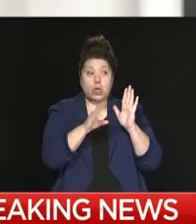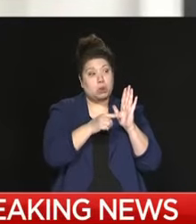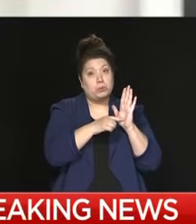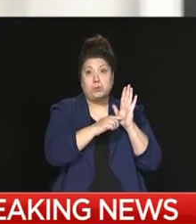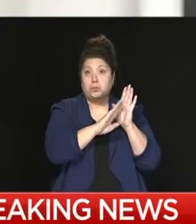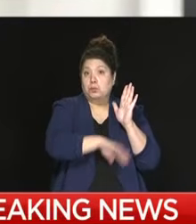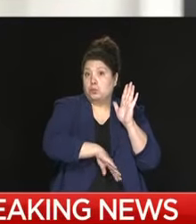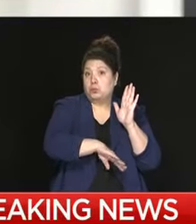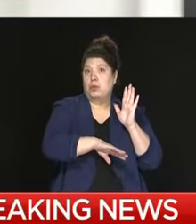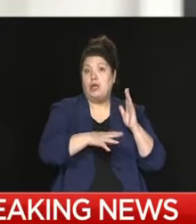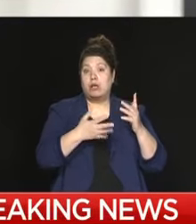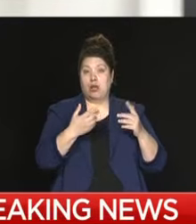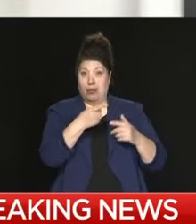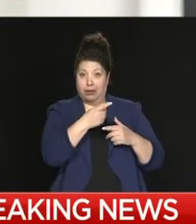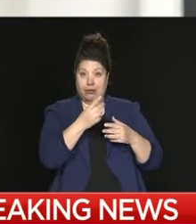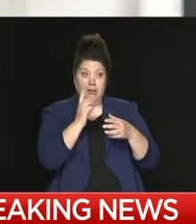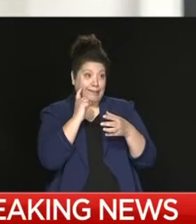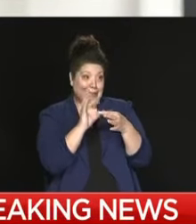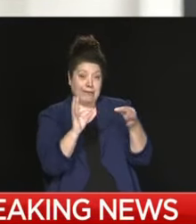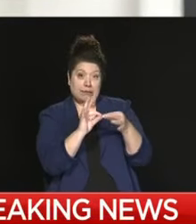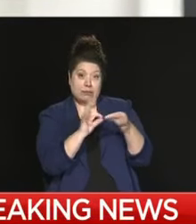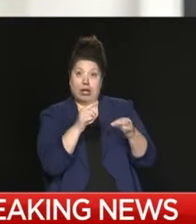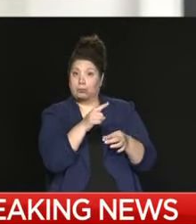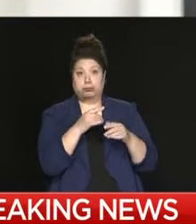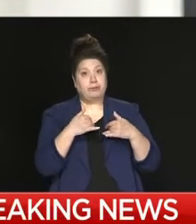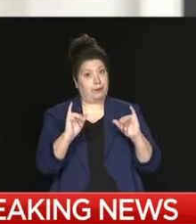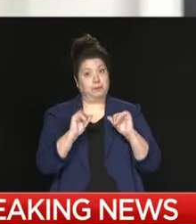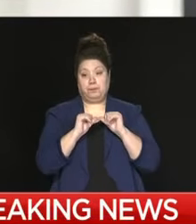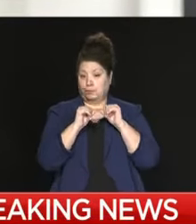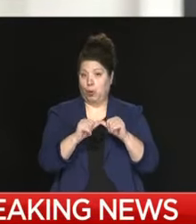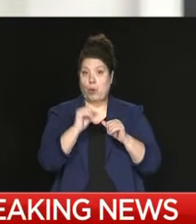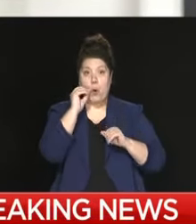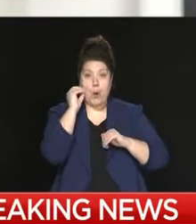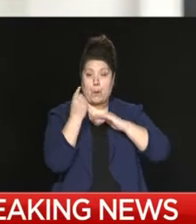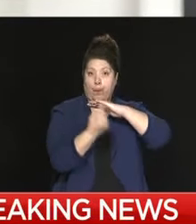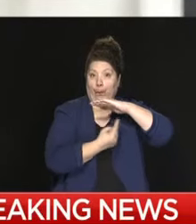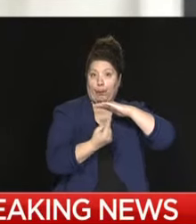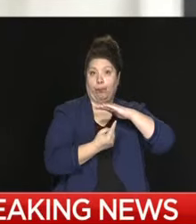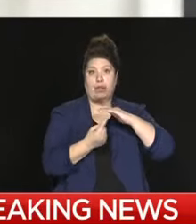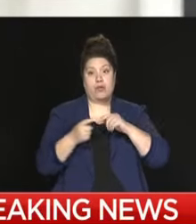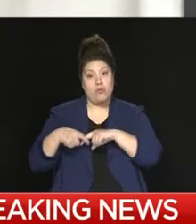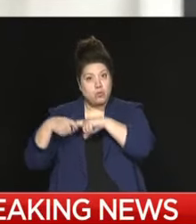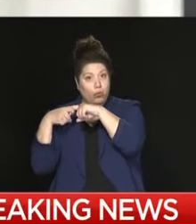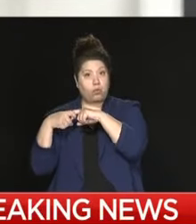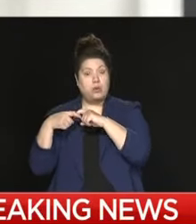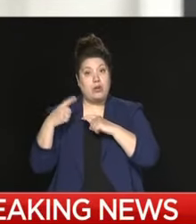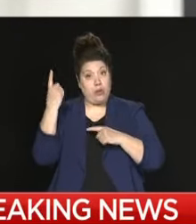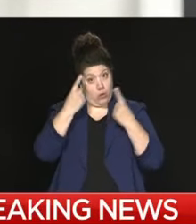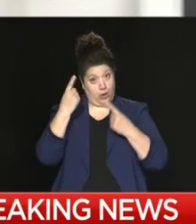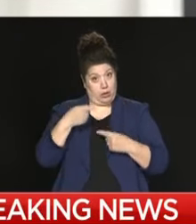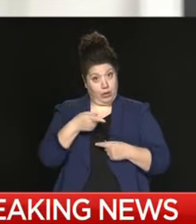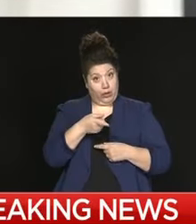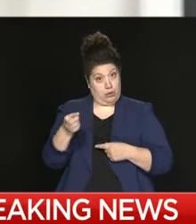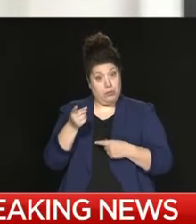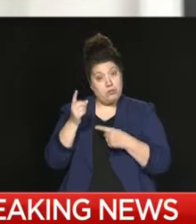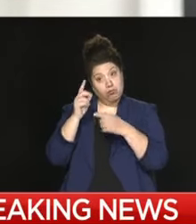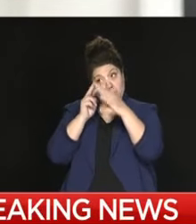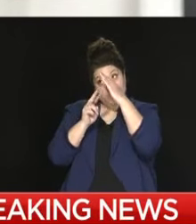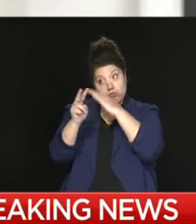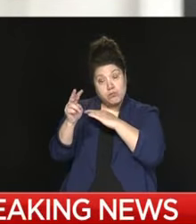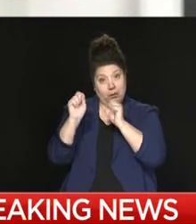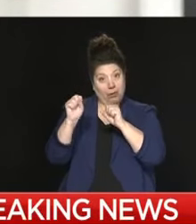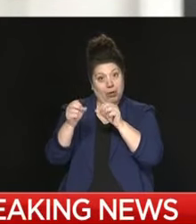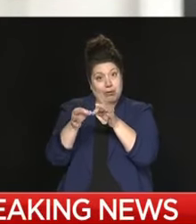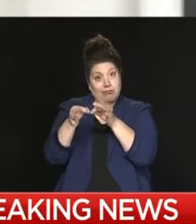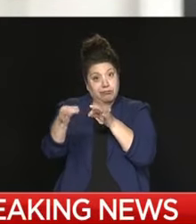said earlier that we're not out of the woods yet. Should people and businesses expect those aid measures to be extended, or will they be on their